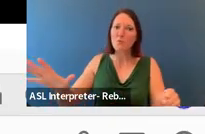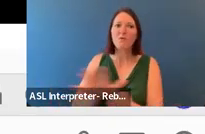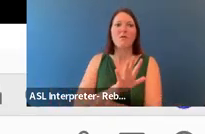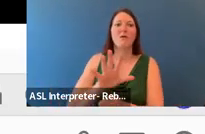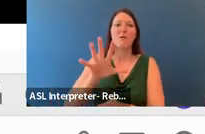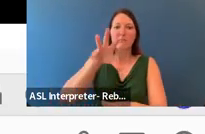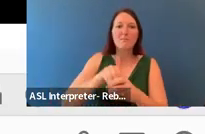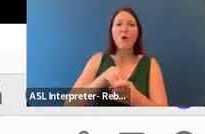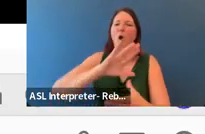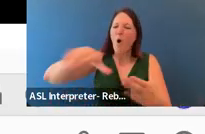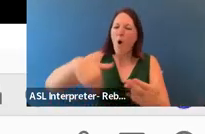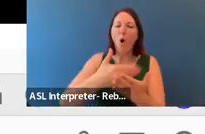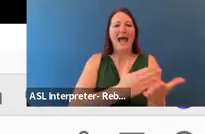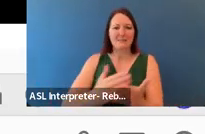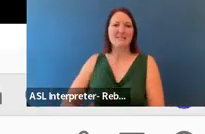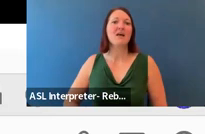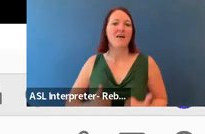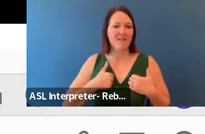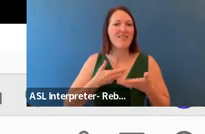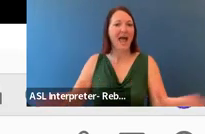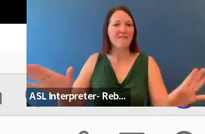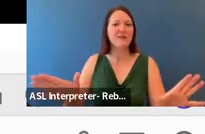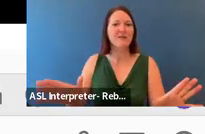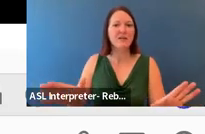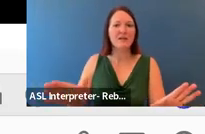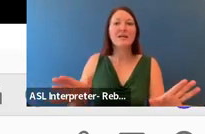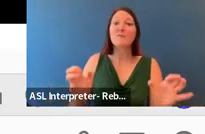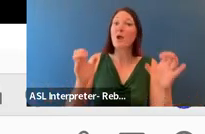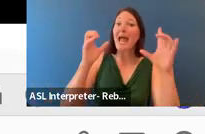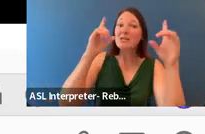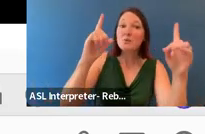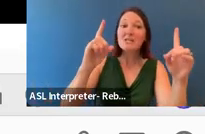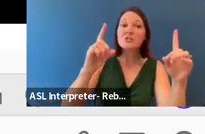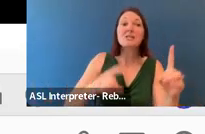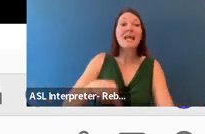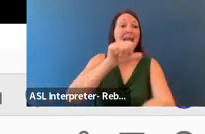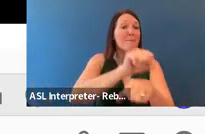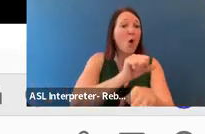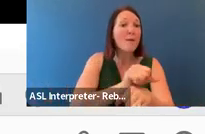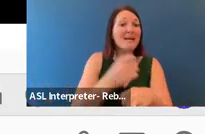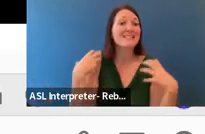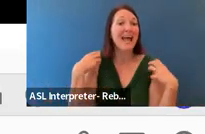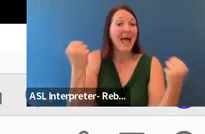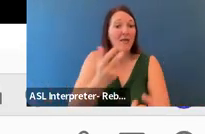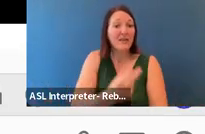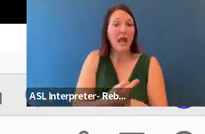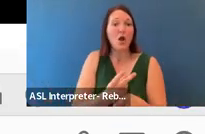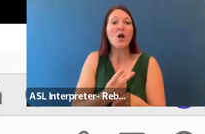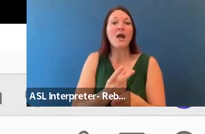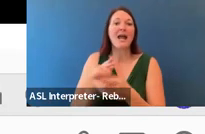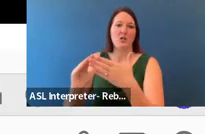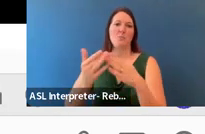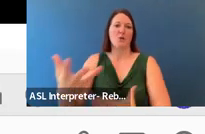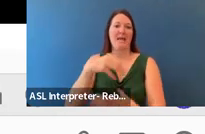all aspects of life, including education, employment, healthcare, and community engagement, among